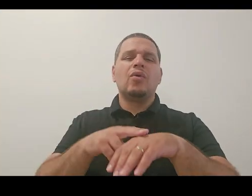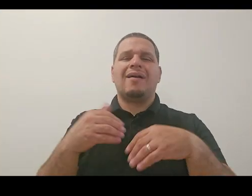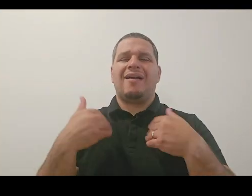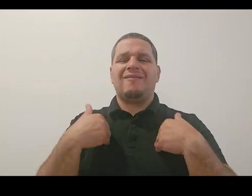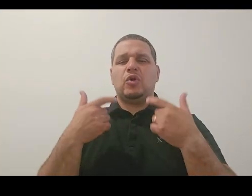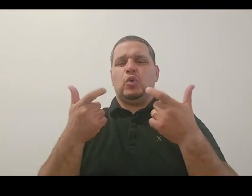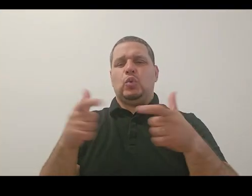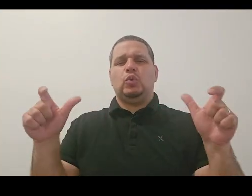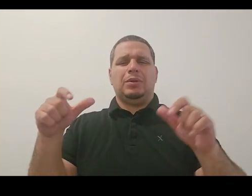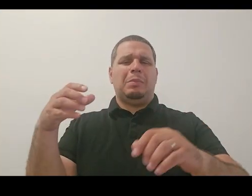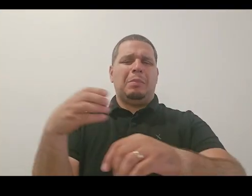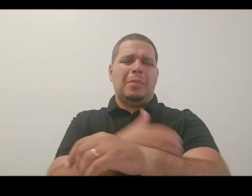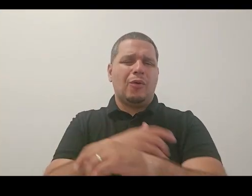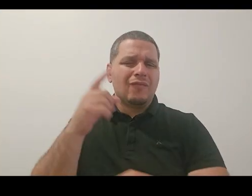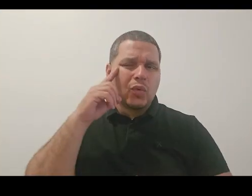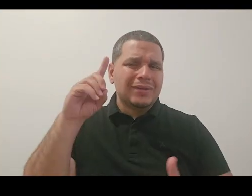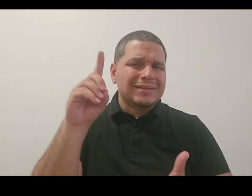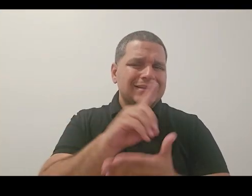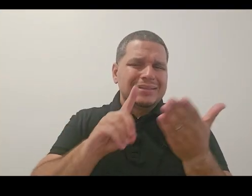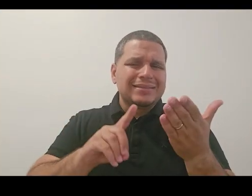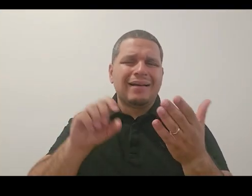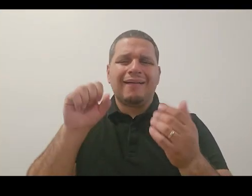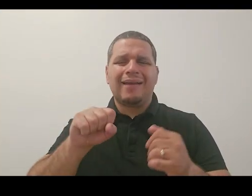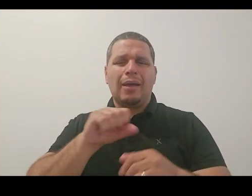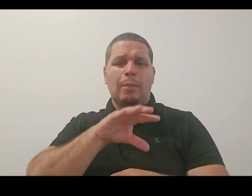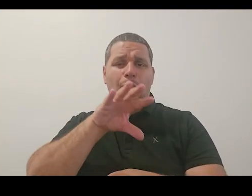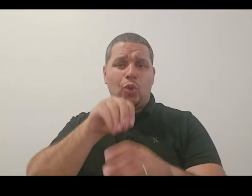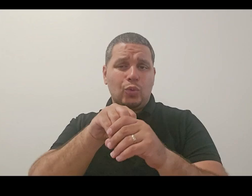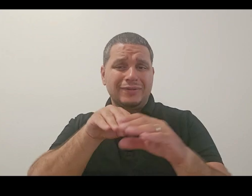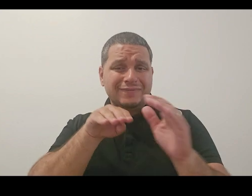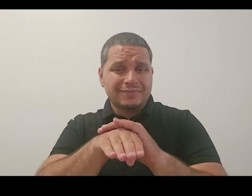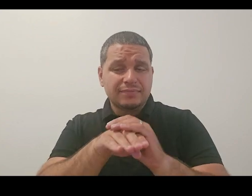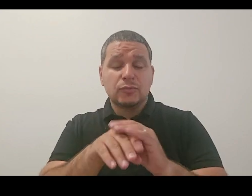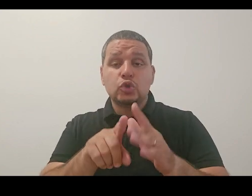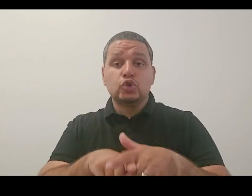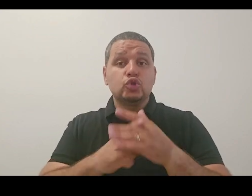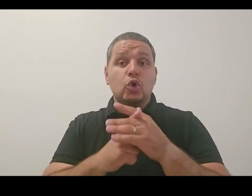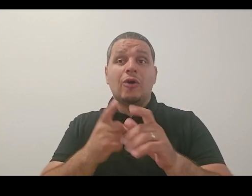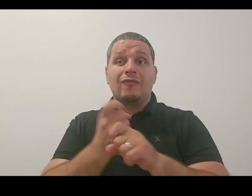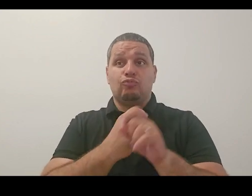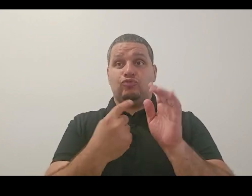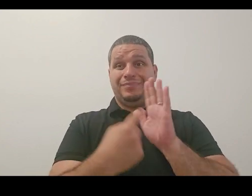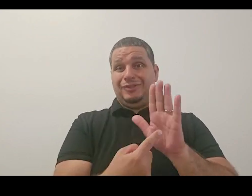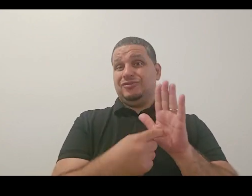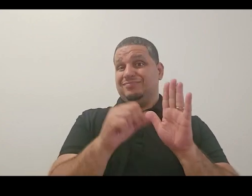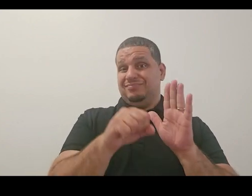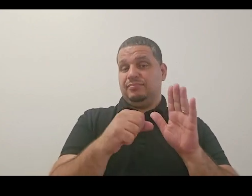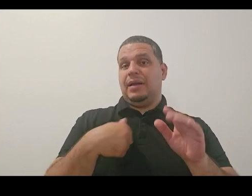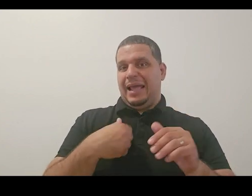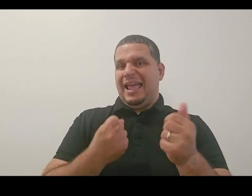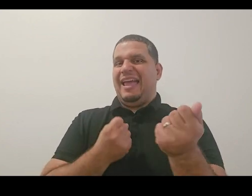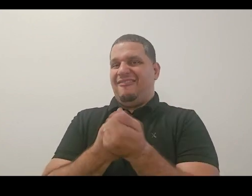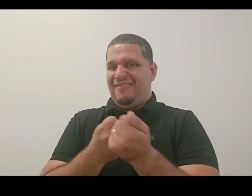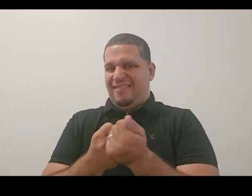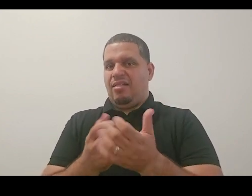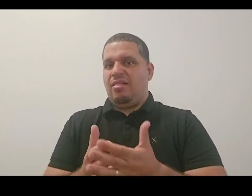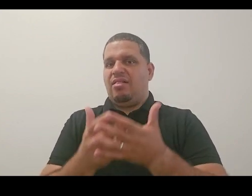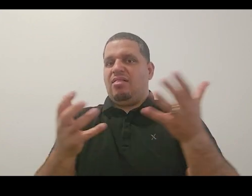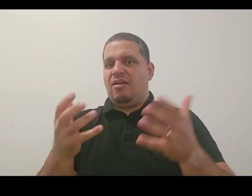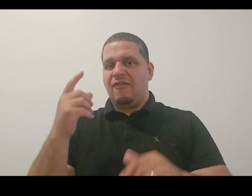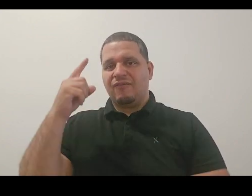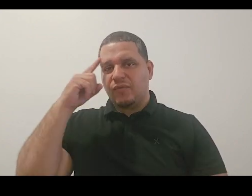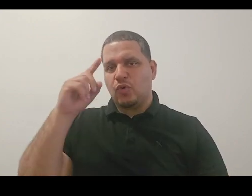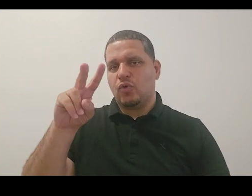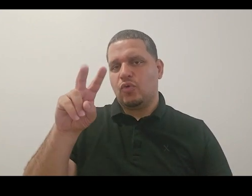of course, there's a huge power for design to be inclusive. And again, it starts from representation, but I also advocate a